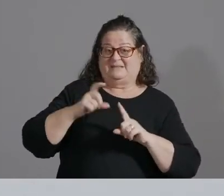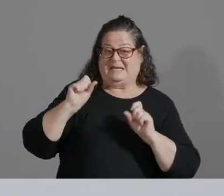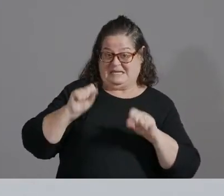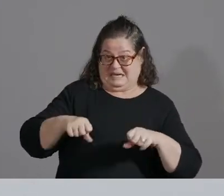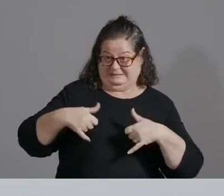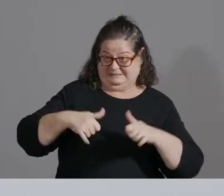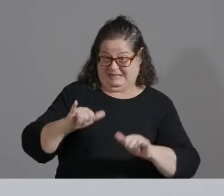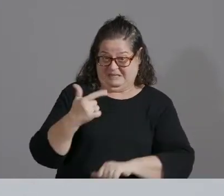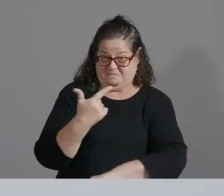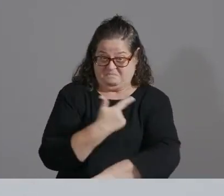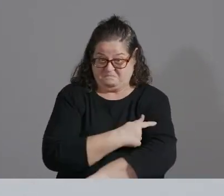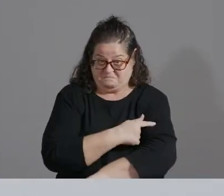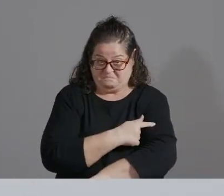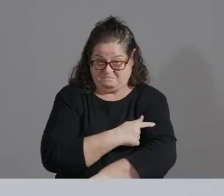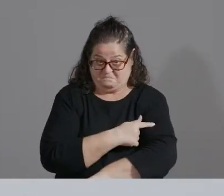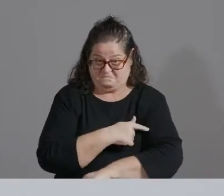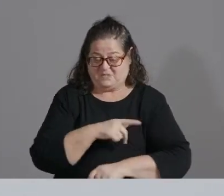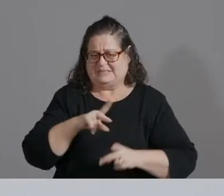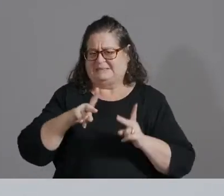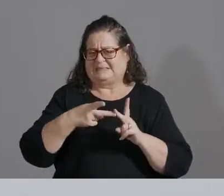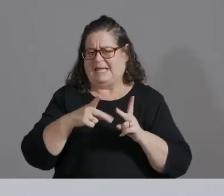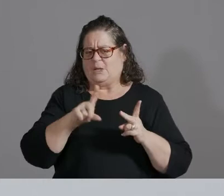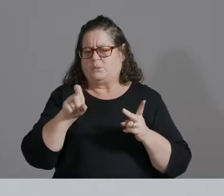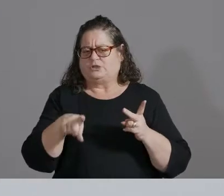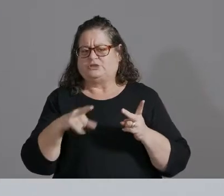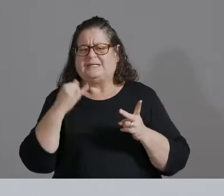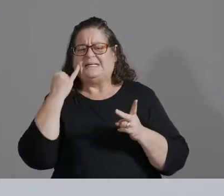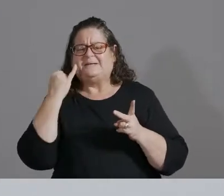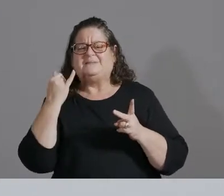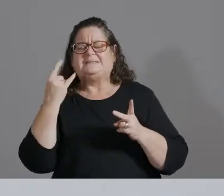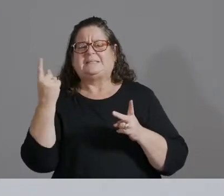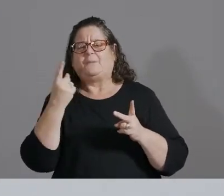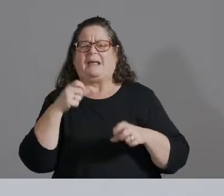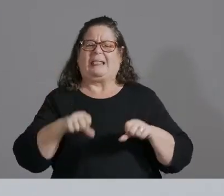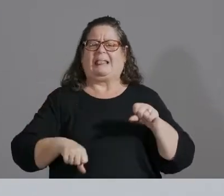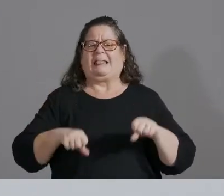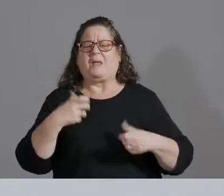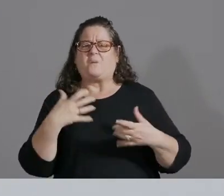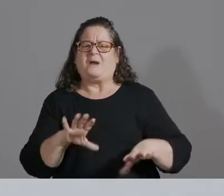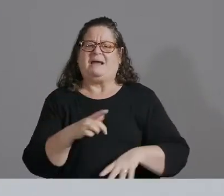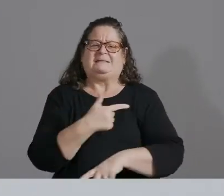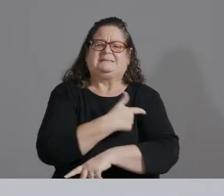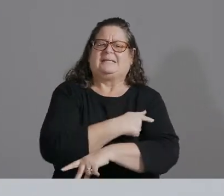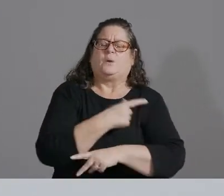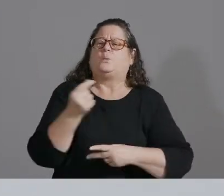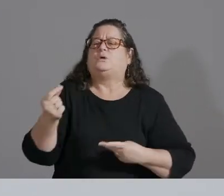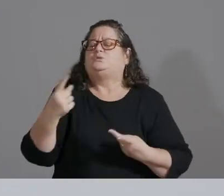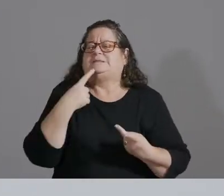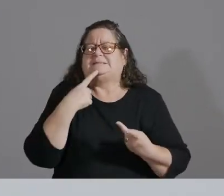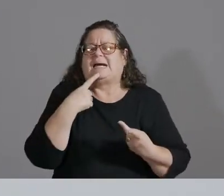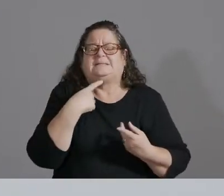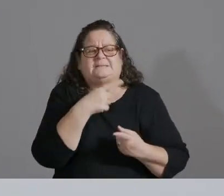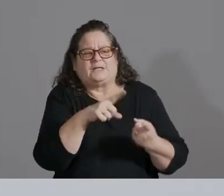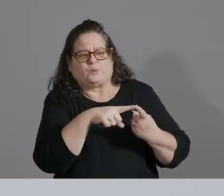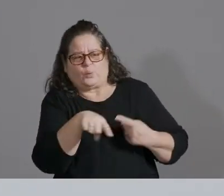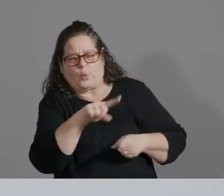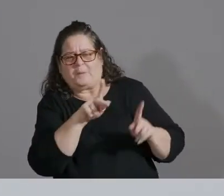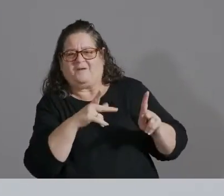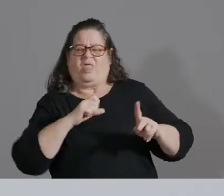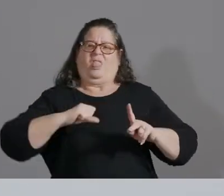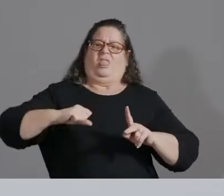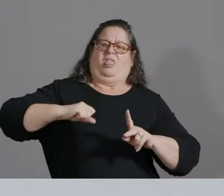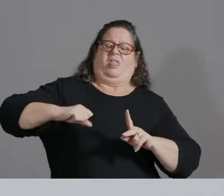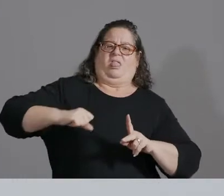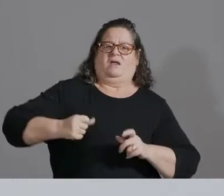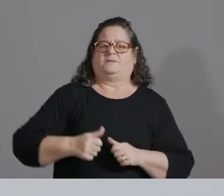still reluctant to get the vaccine? Thank you. So we are recommending that even if you have a history of